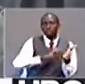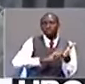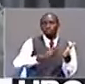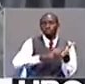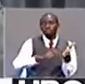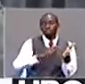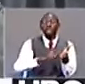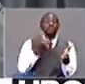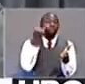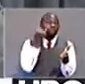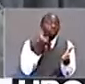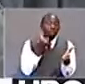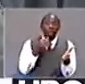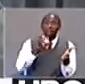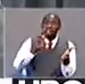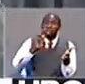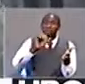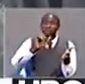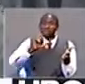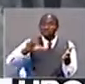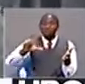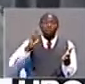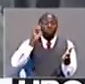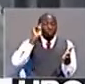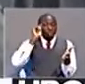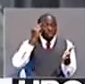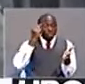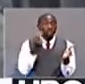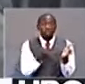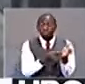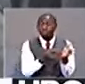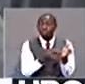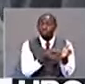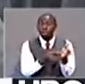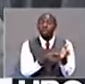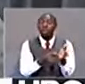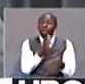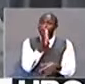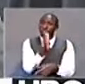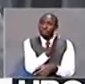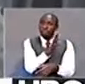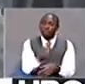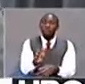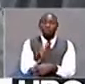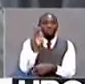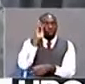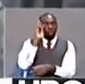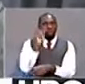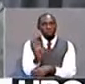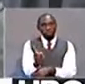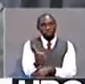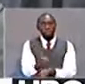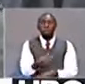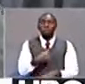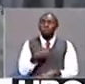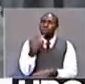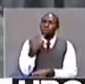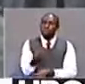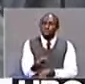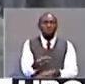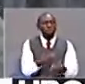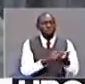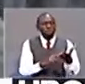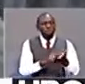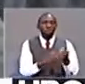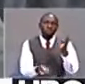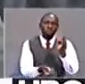will that we have to think about, and we have to do it in favor to remember him. And I would say that we should use this